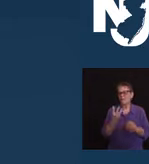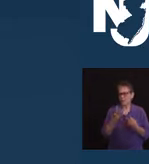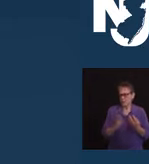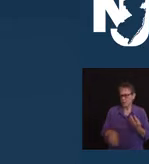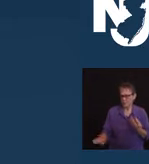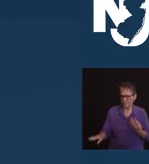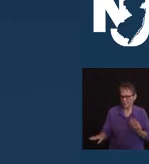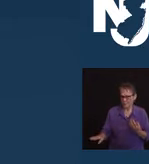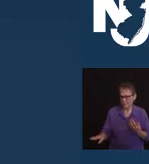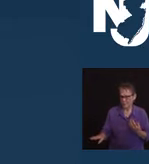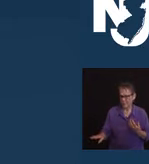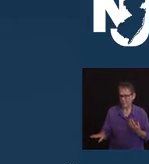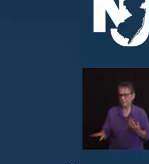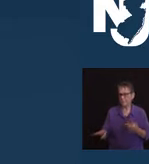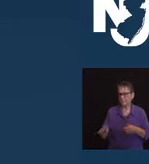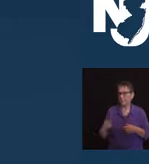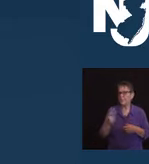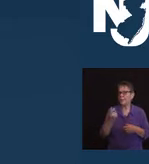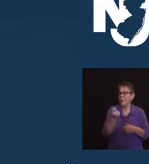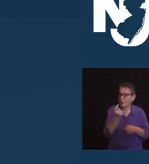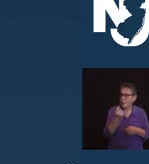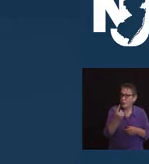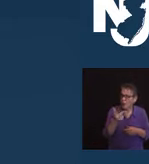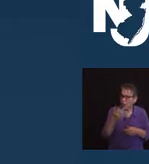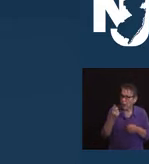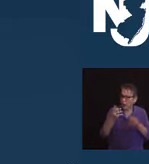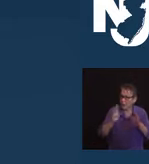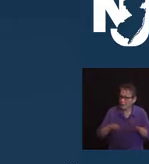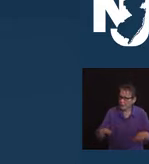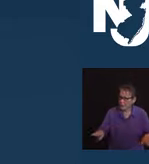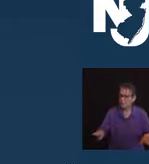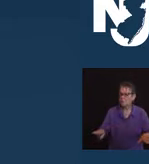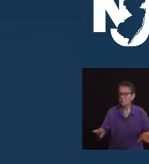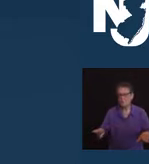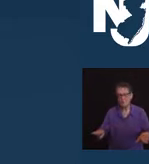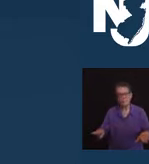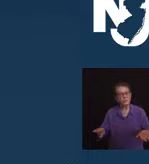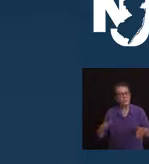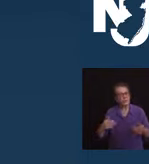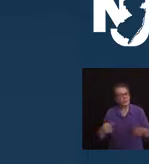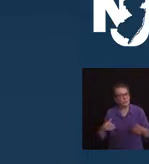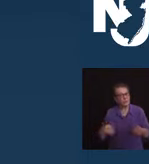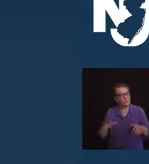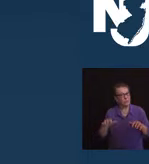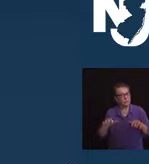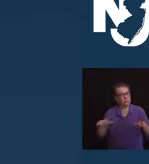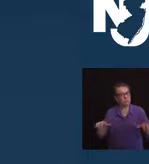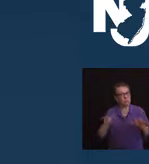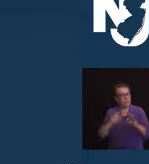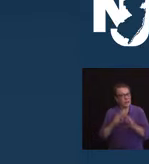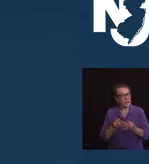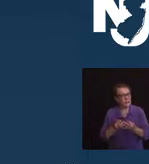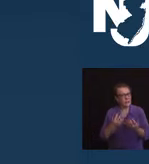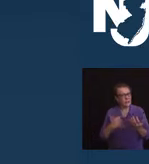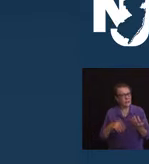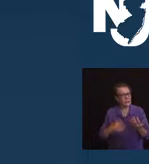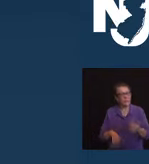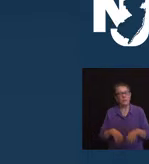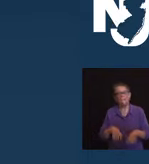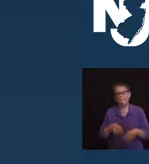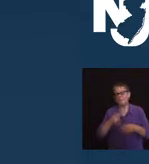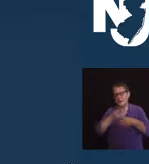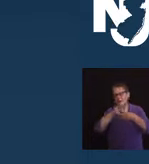grandchildren, Douglas, Lauren, Matthew, John, David, Danielle, Karen, Nicole, Jennifer, Melissa, and Gina, and